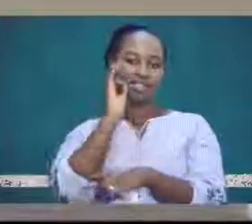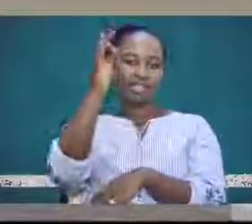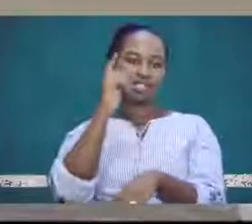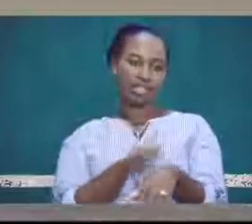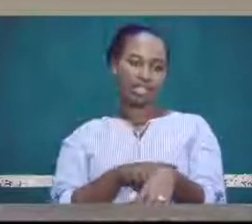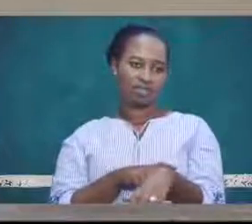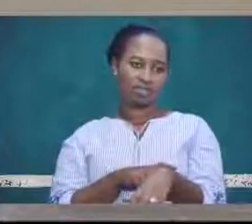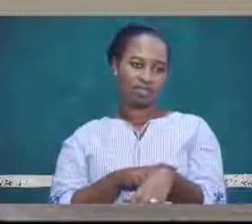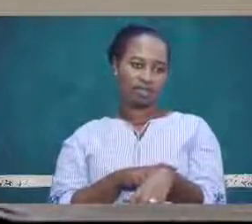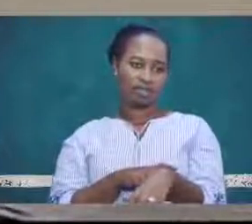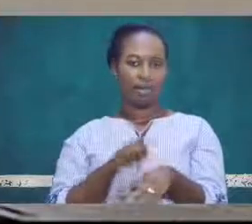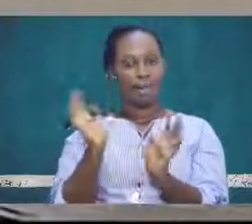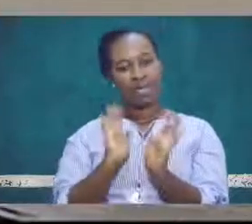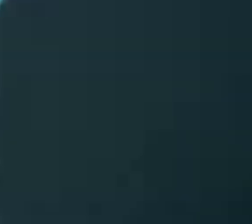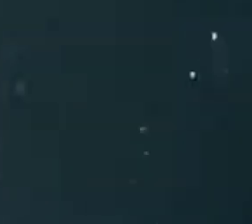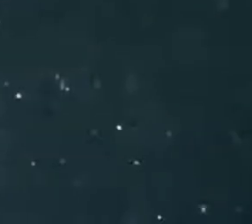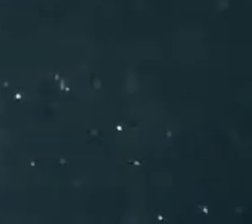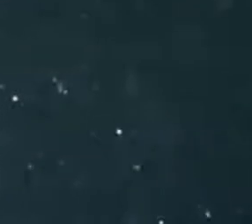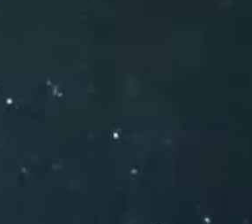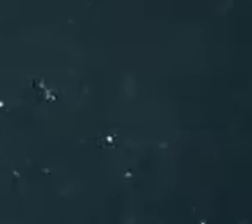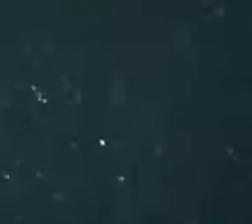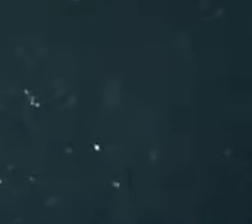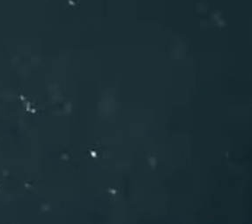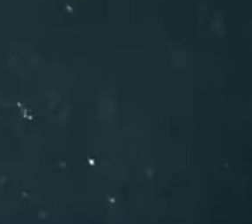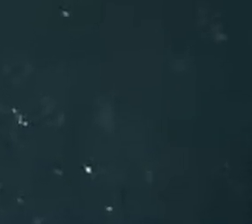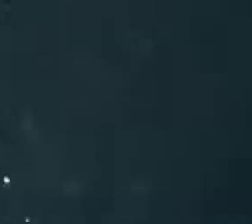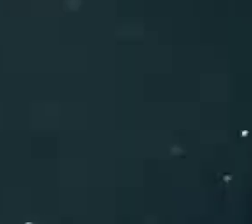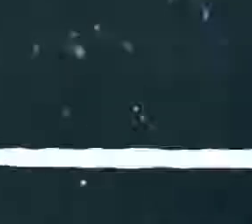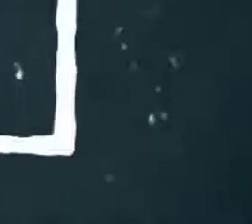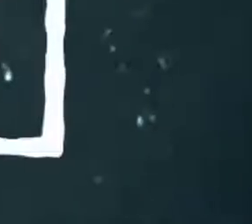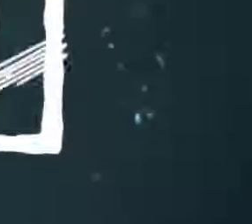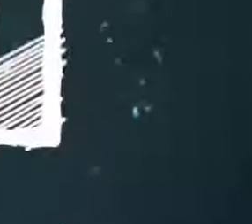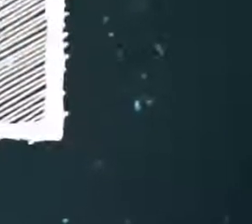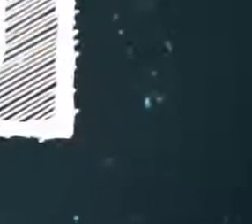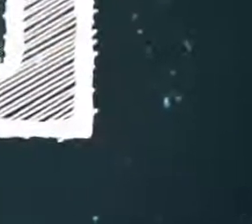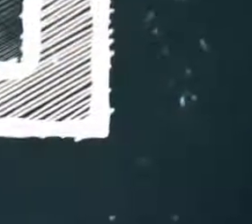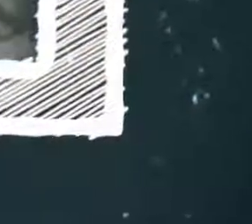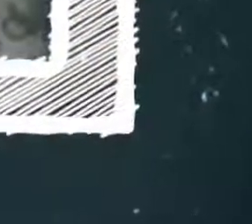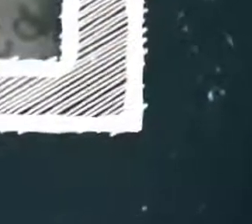in the next lesson. Bye-bye.